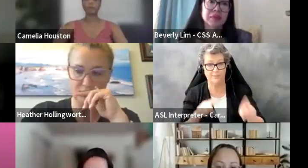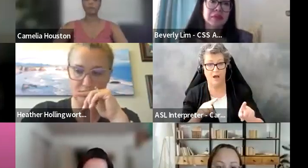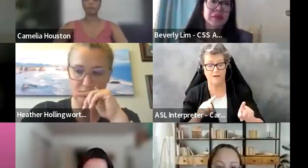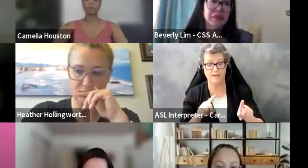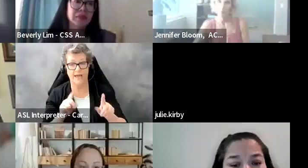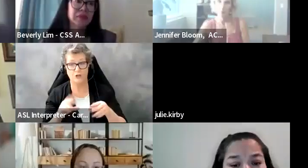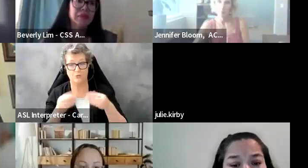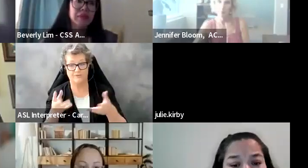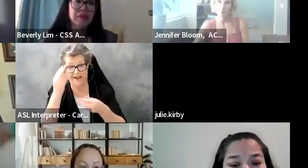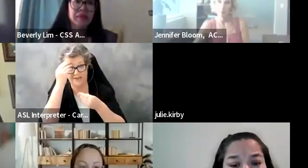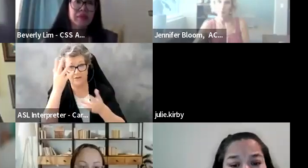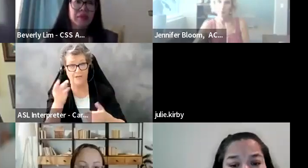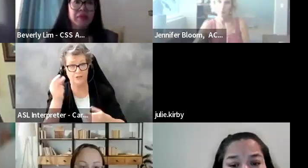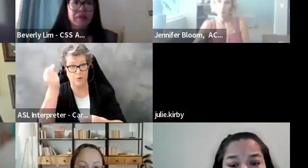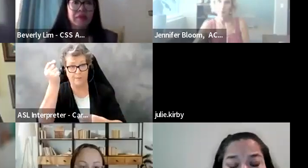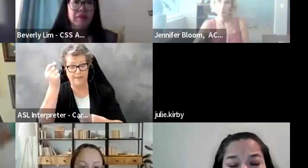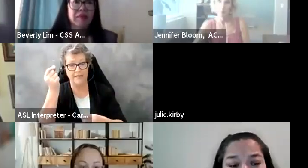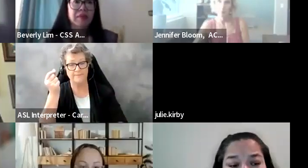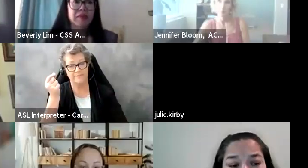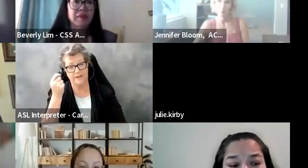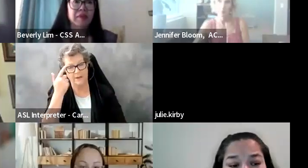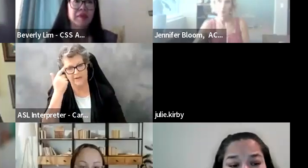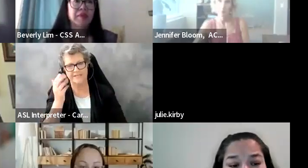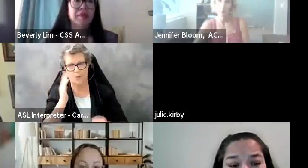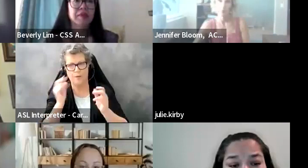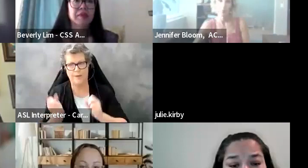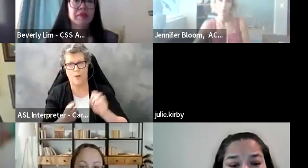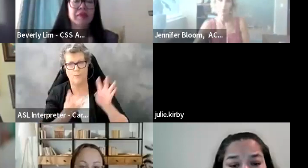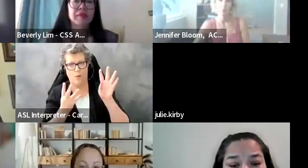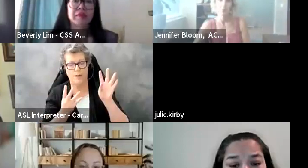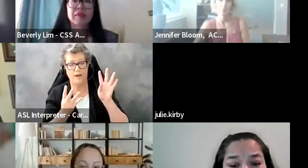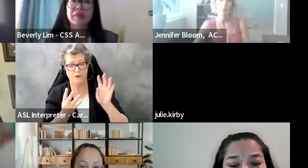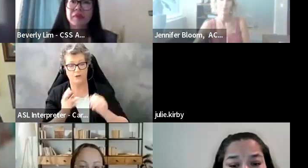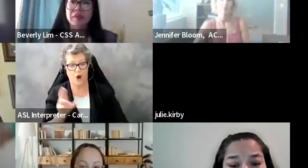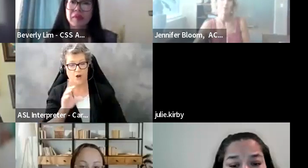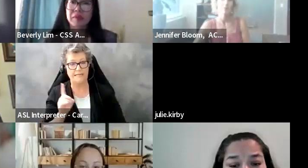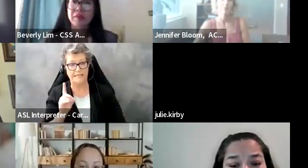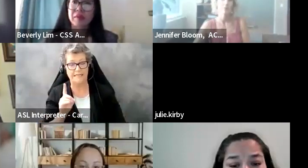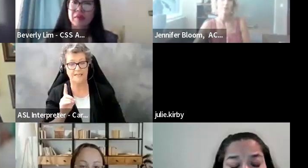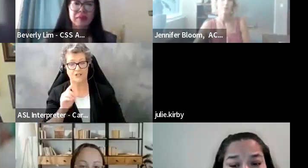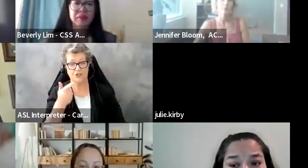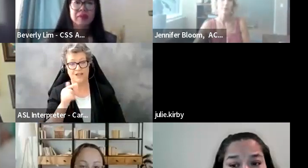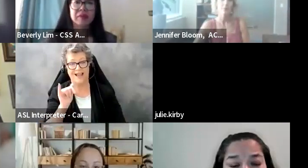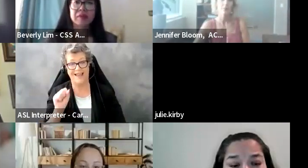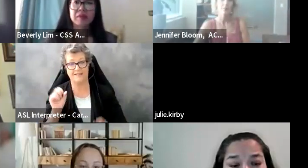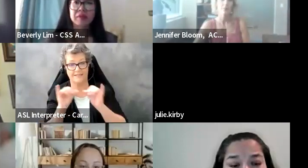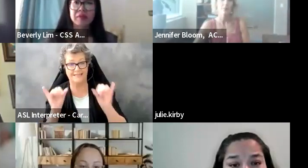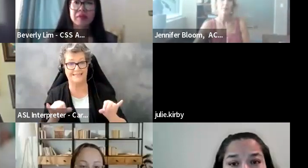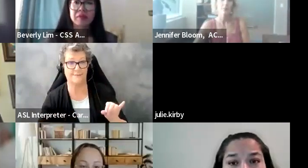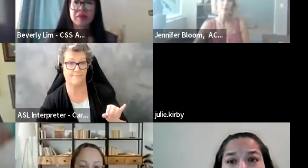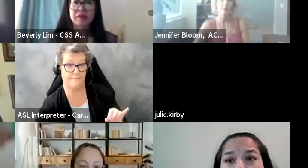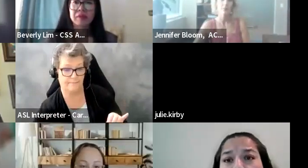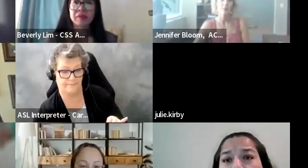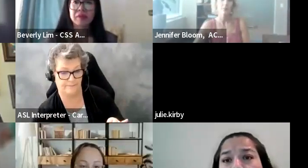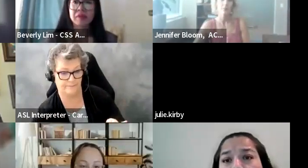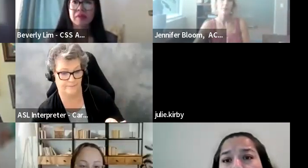the information promptly because it will be uploaded into R&D's GIS system, which